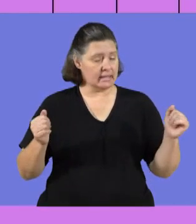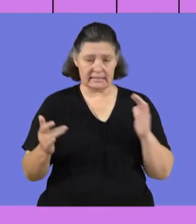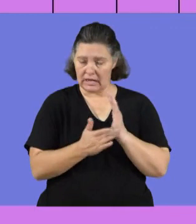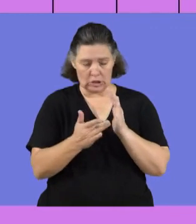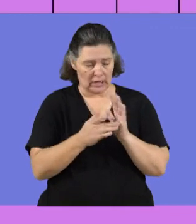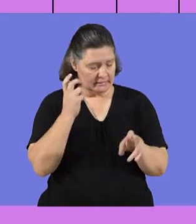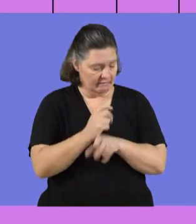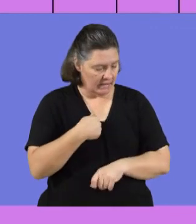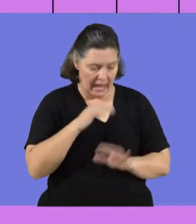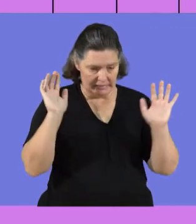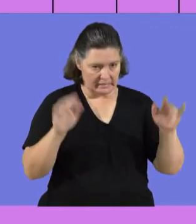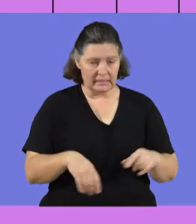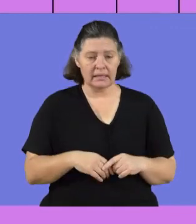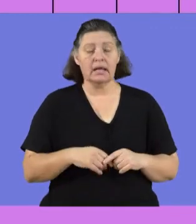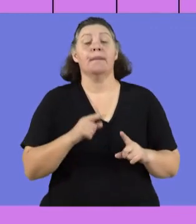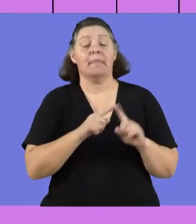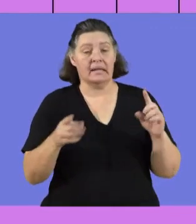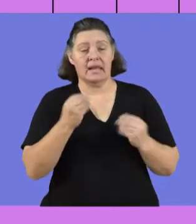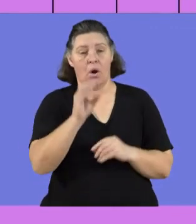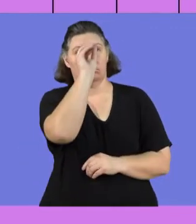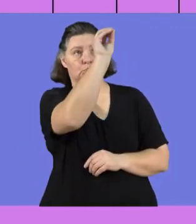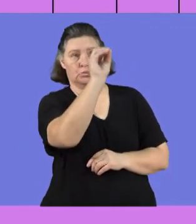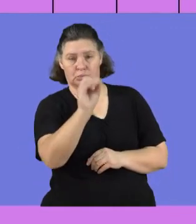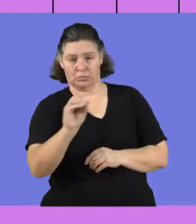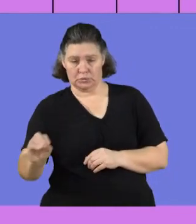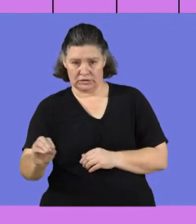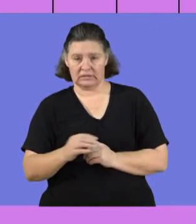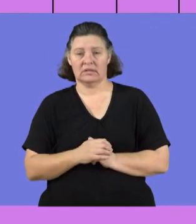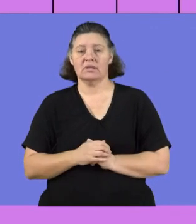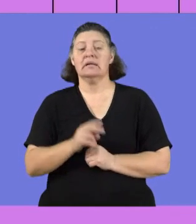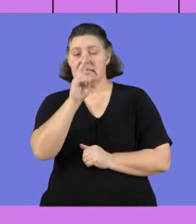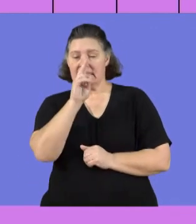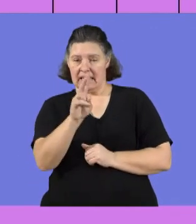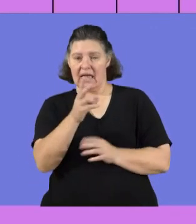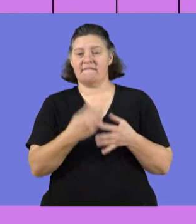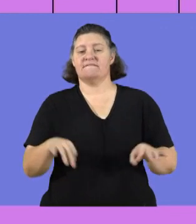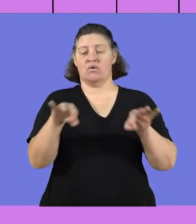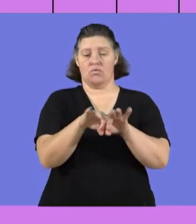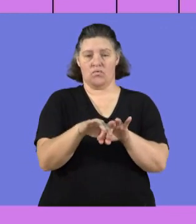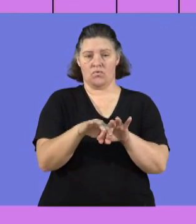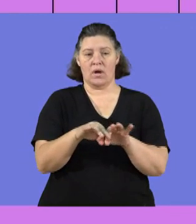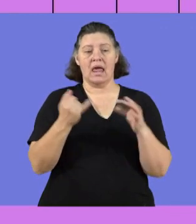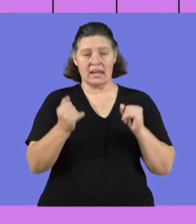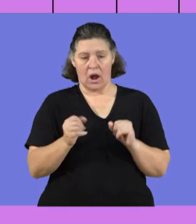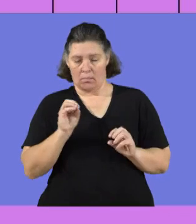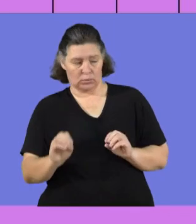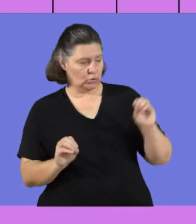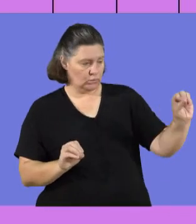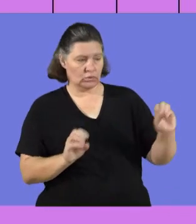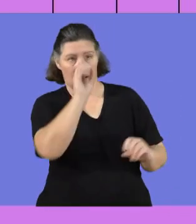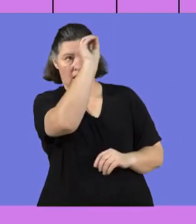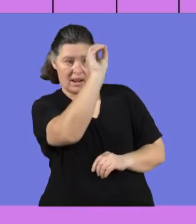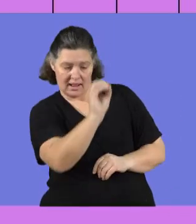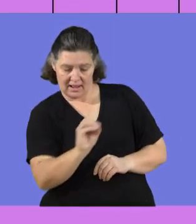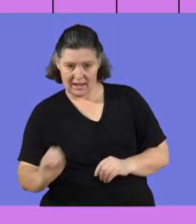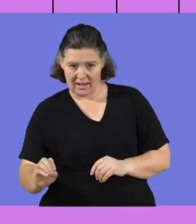technology is messing with me, guys. Now we need to plot the graph. We've calculated the values. Now that the